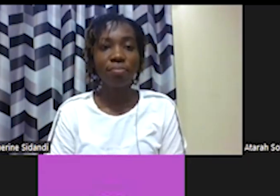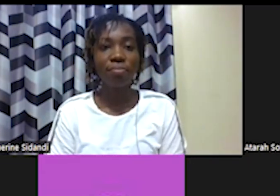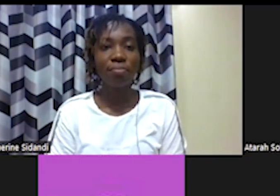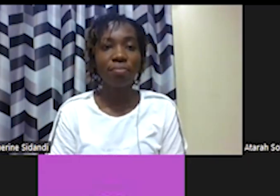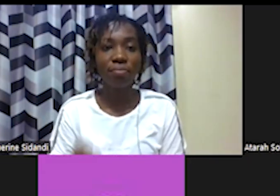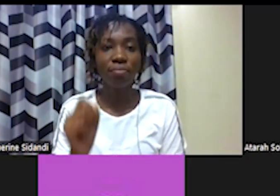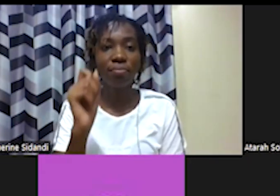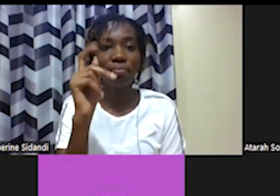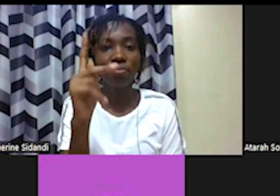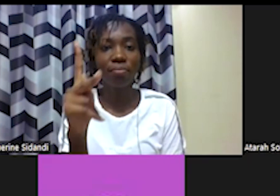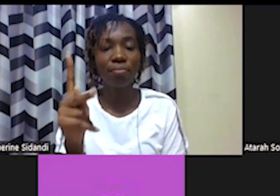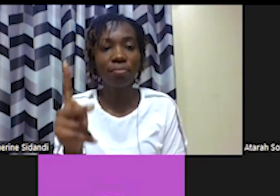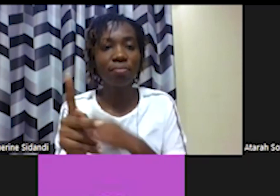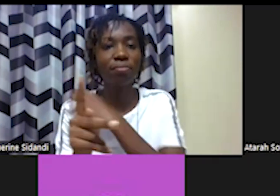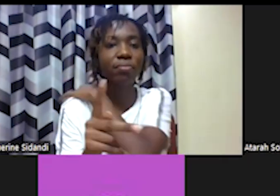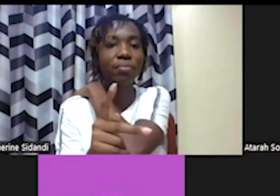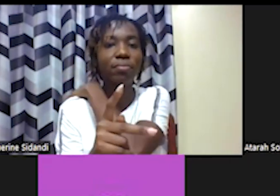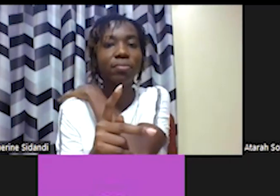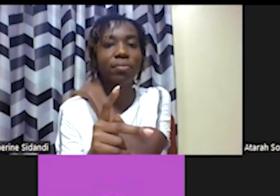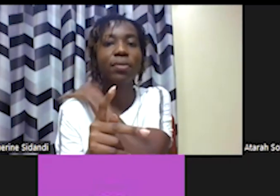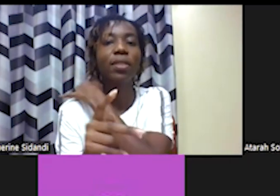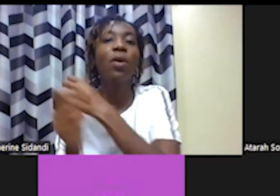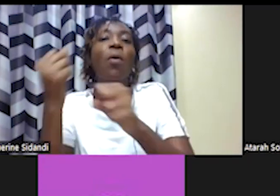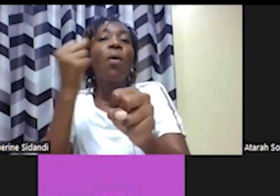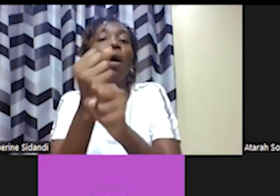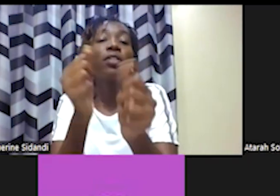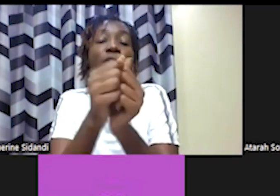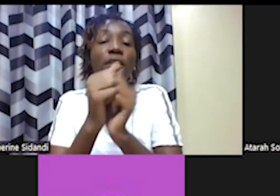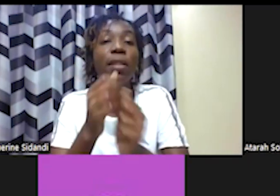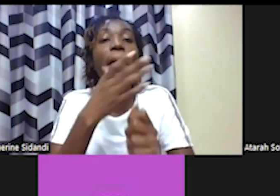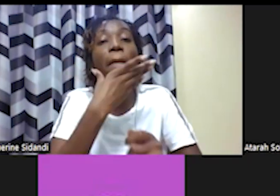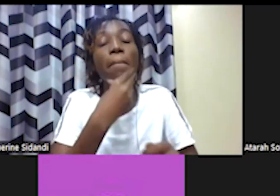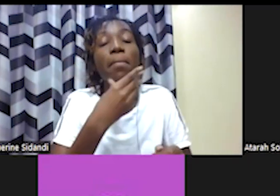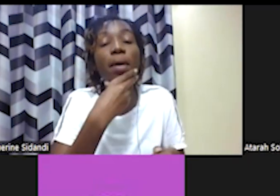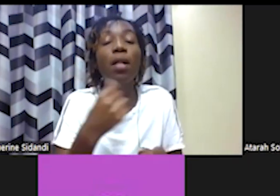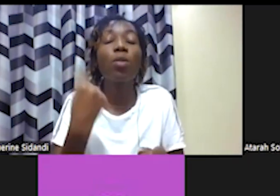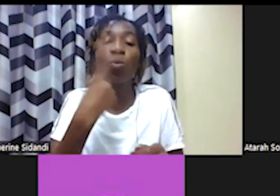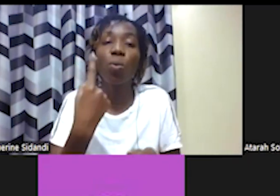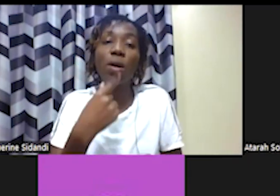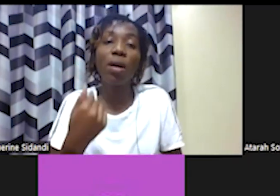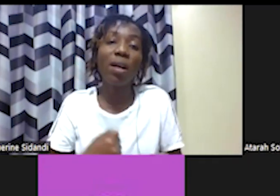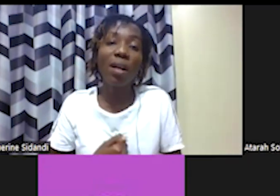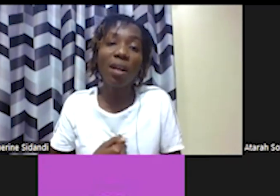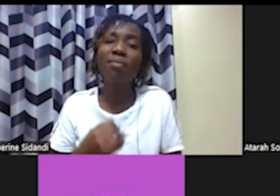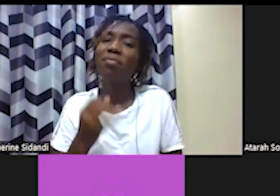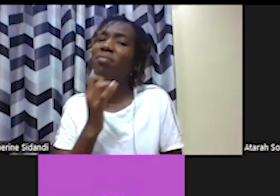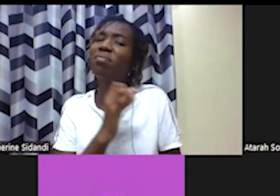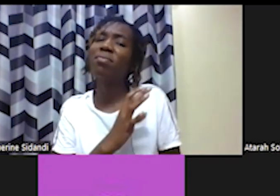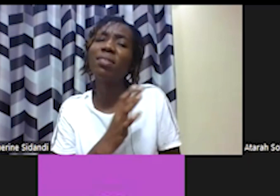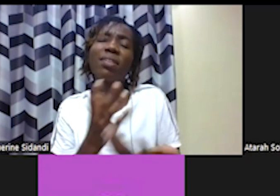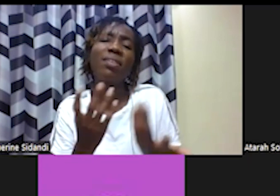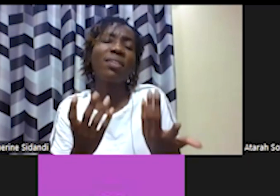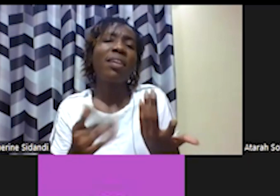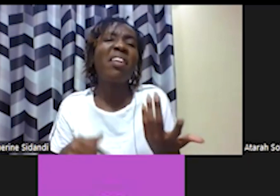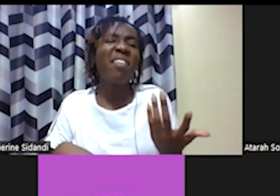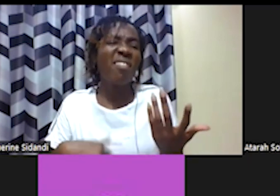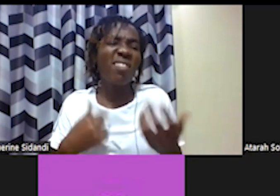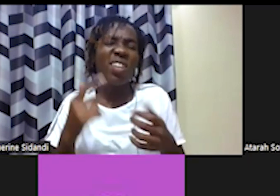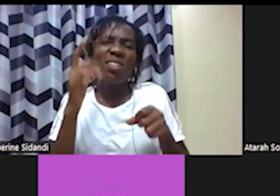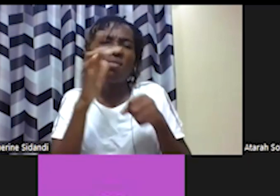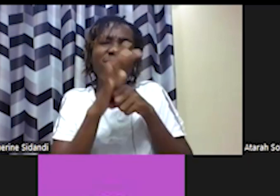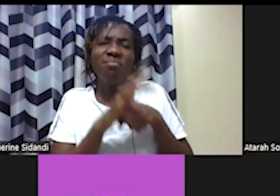Okay. Now, dealing with male colleagues who have got inferiority complex or they feel